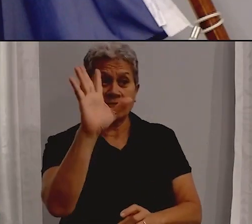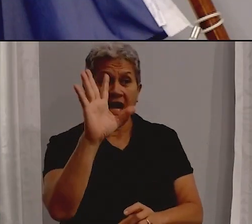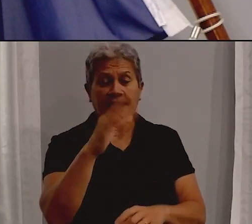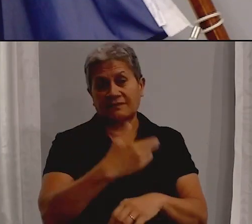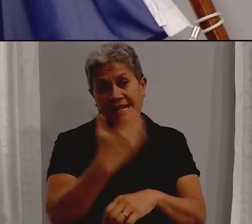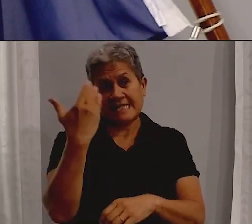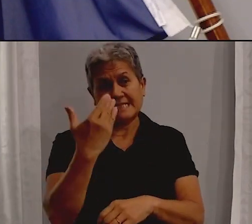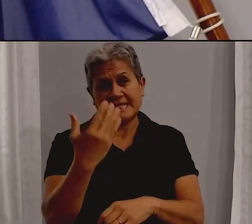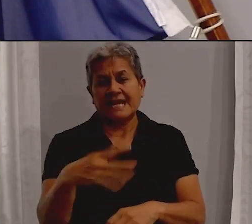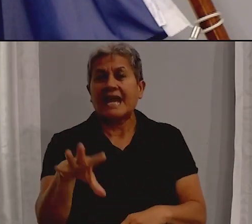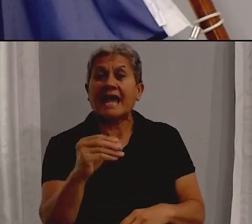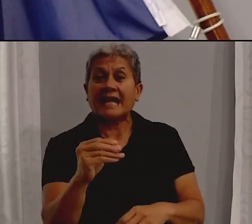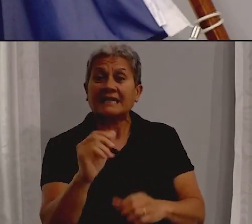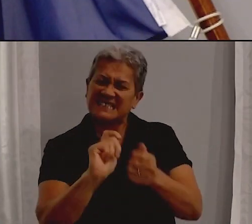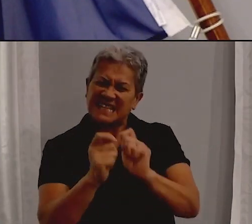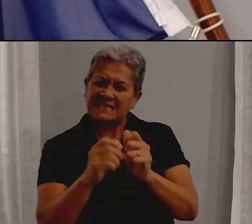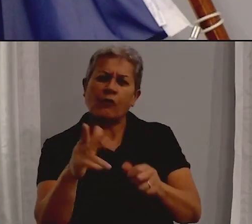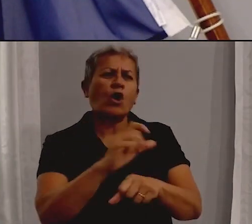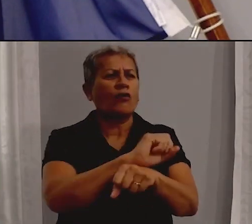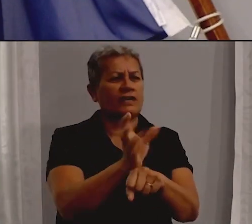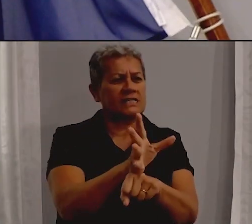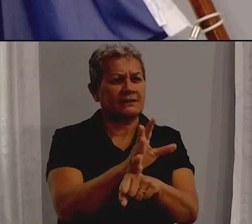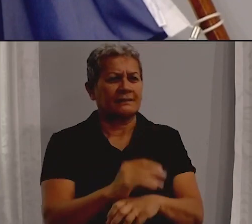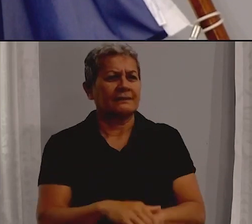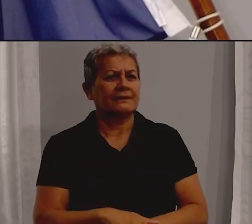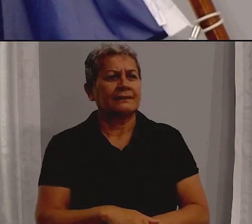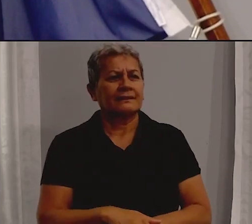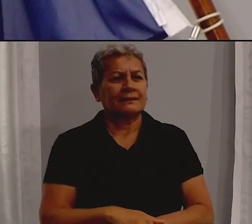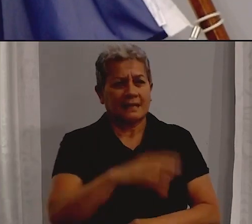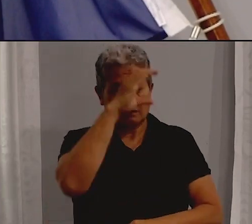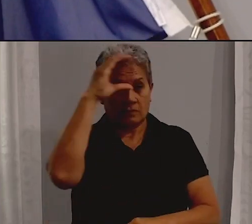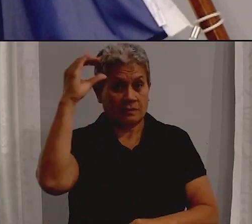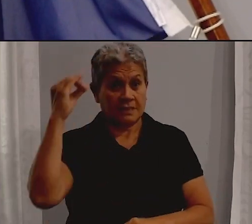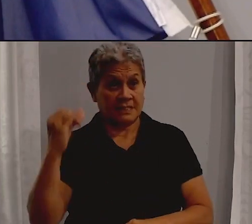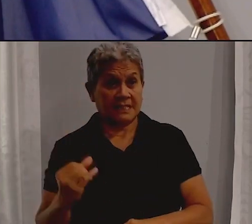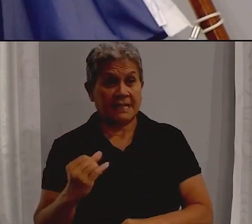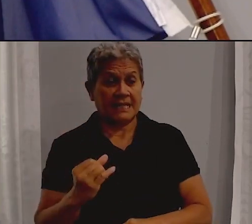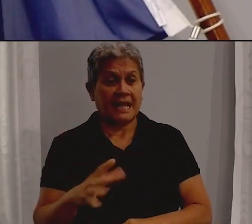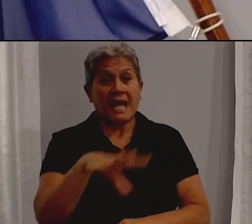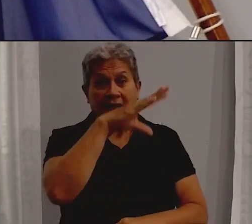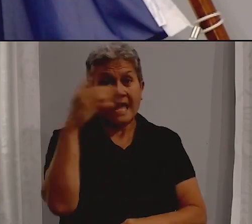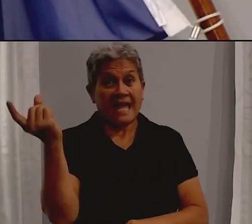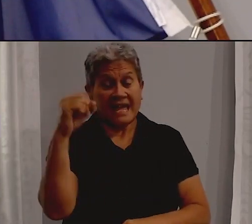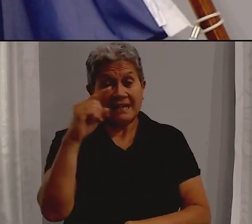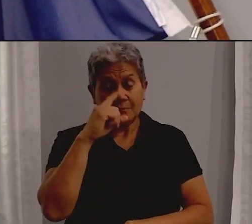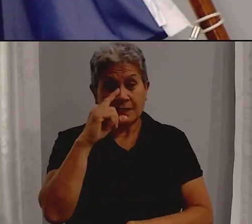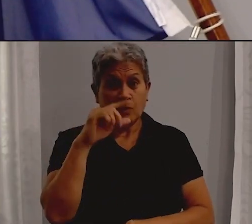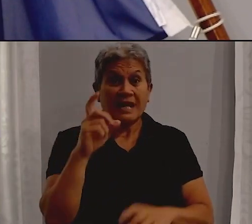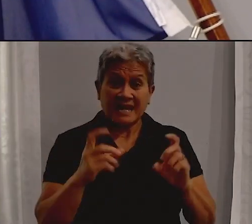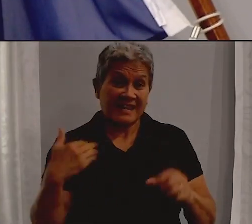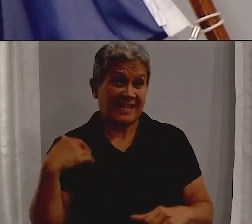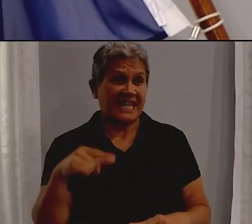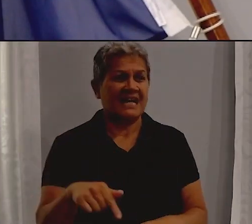5 days and undertake COVID tests. Cook Islanders and Cook Islands permanent residents comprise Group